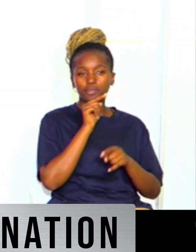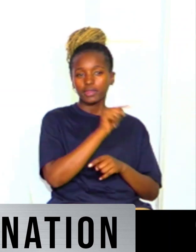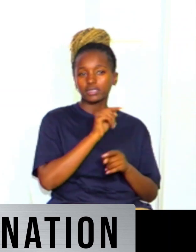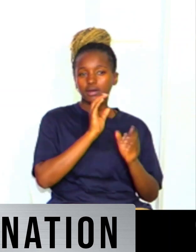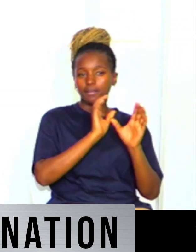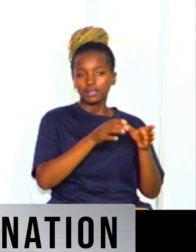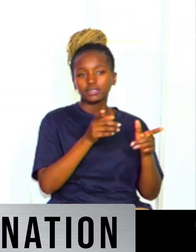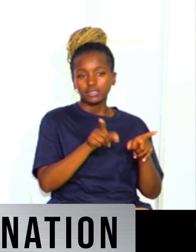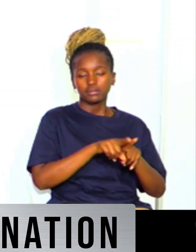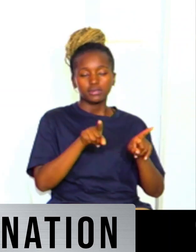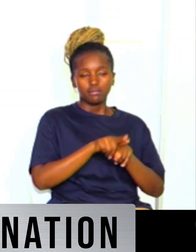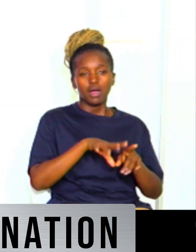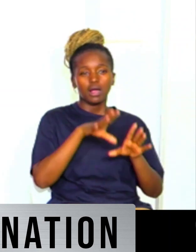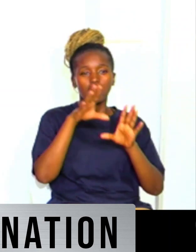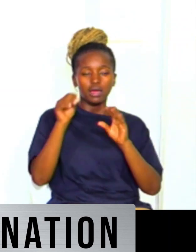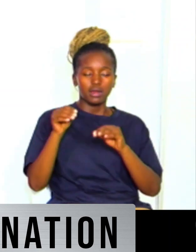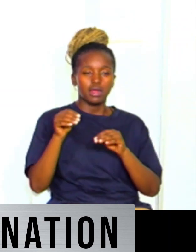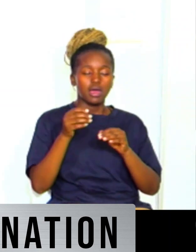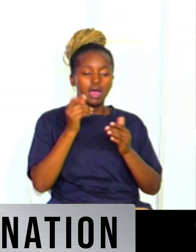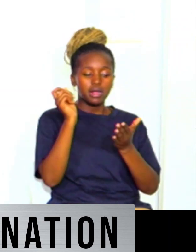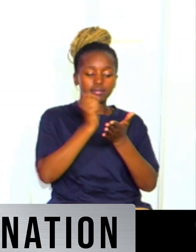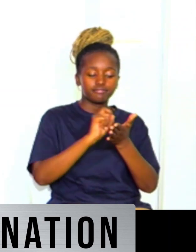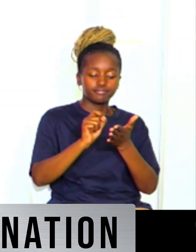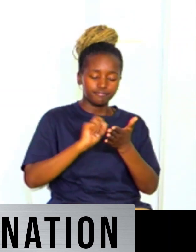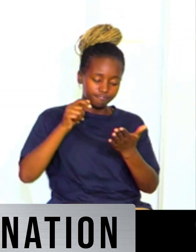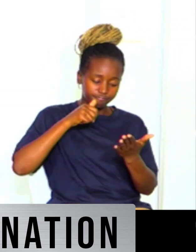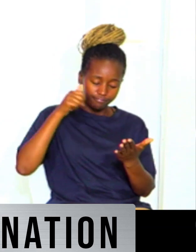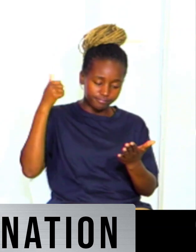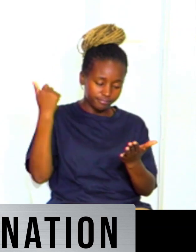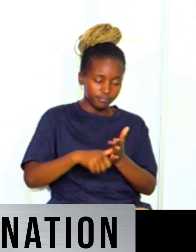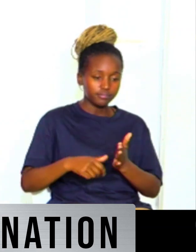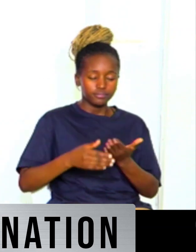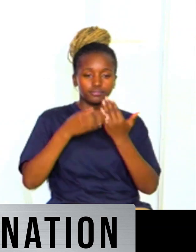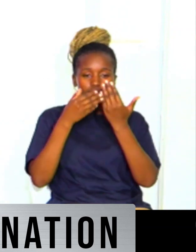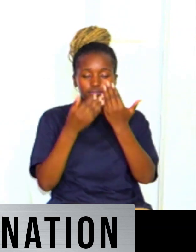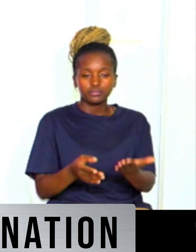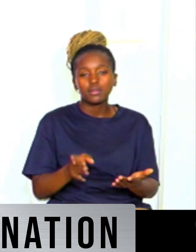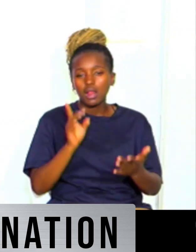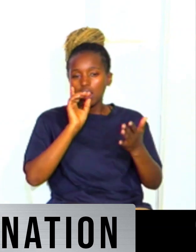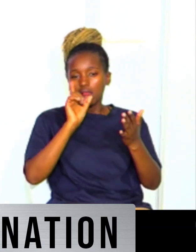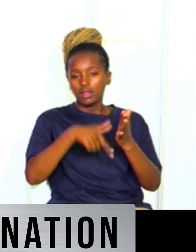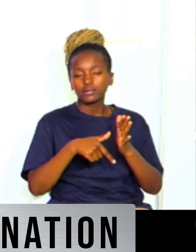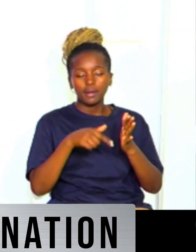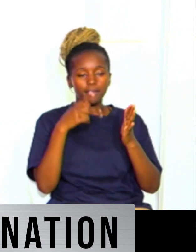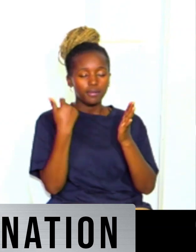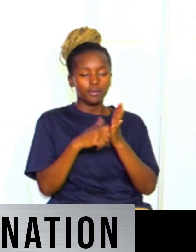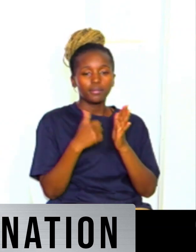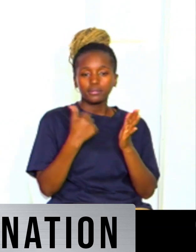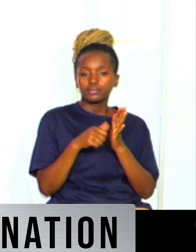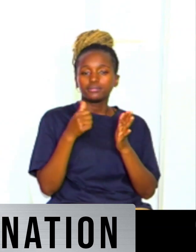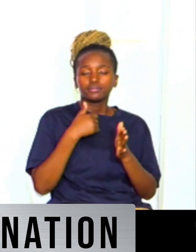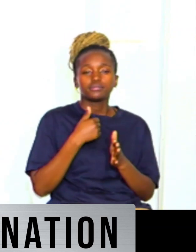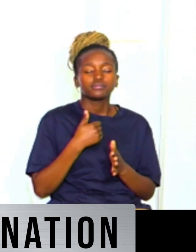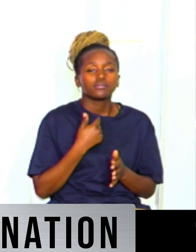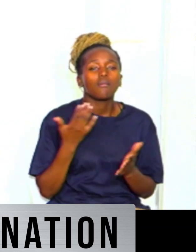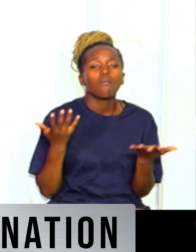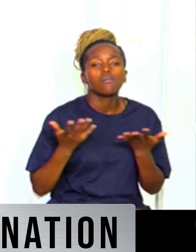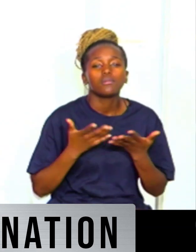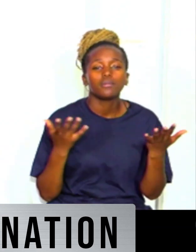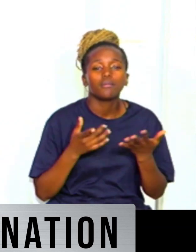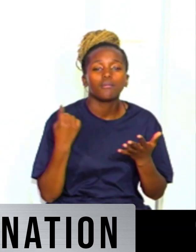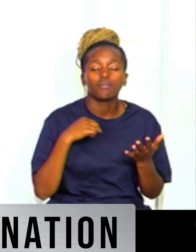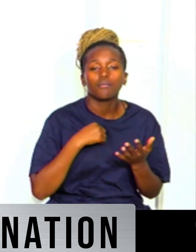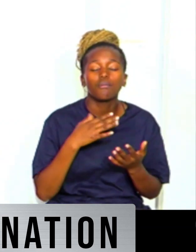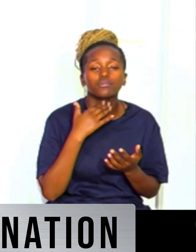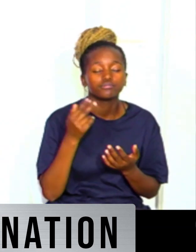ndafanya nini? Akaenda mpaka akaresign kwa that party. It was LDP. Akatoka. Akakuja ndiye akavai